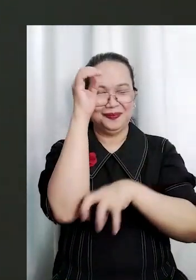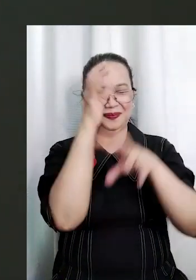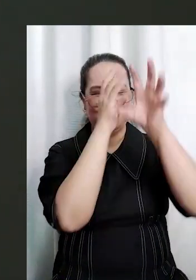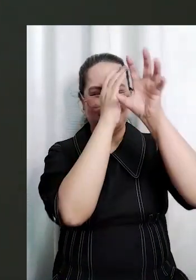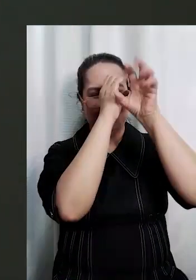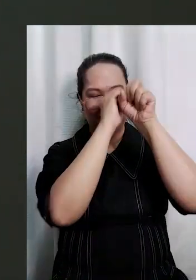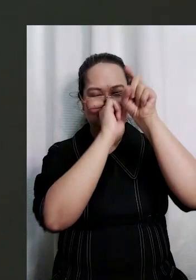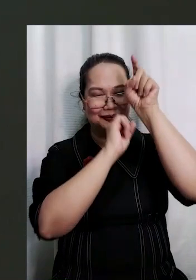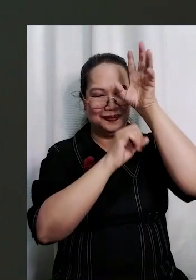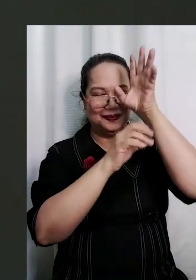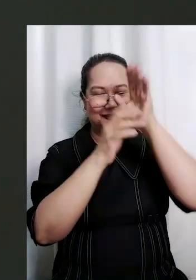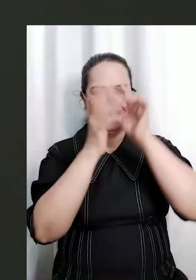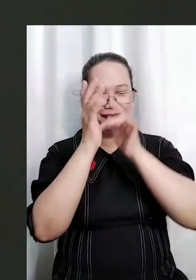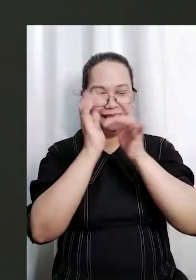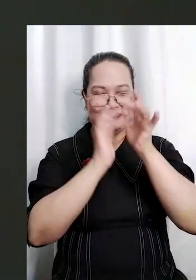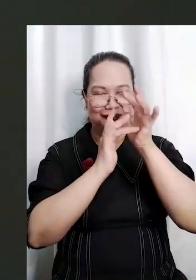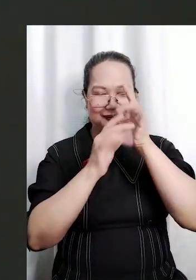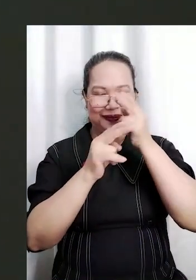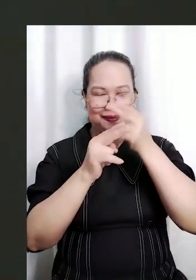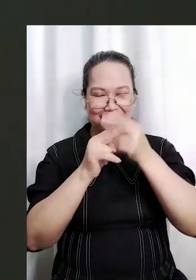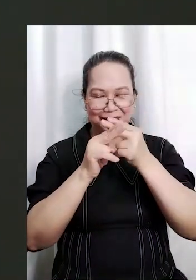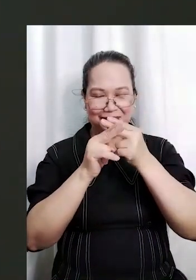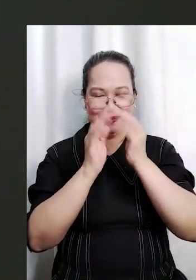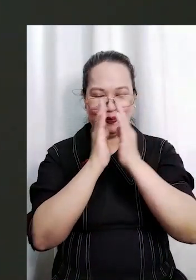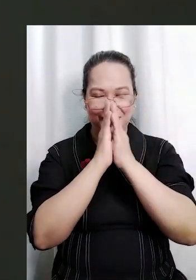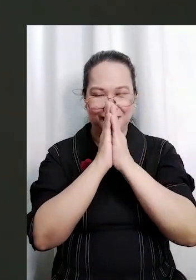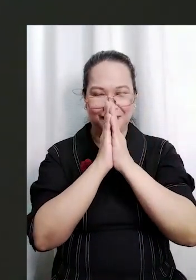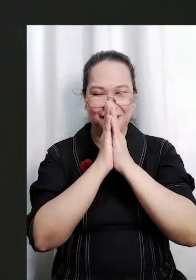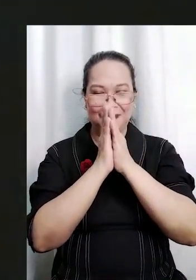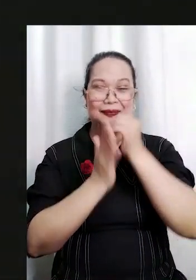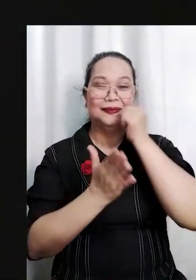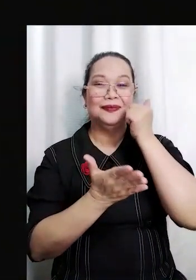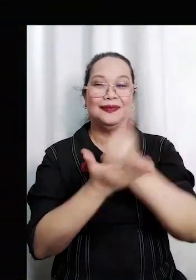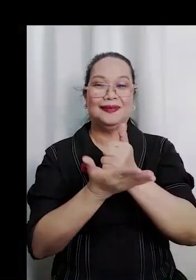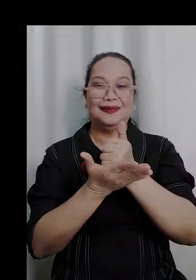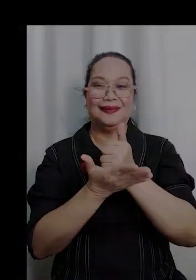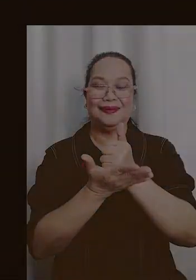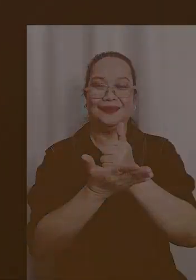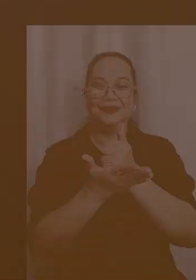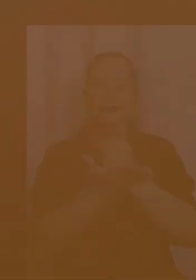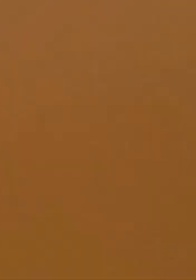you. And this we ask in Jesus' name. Amen.